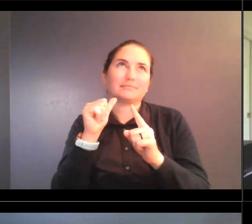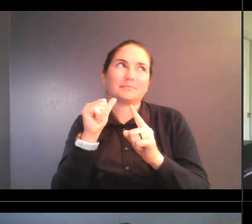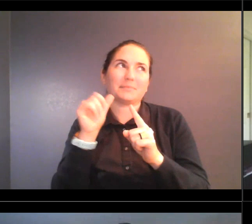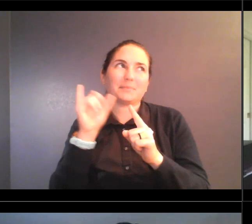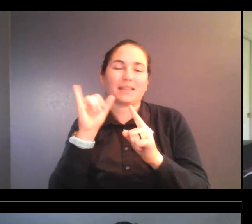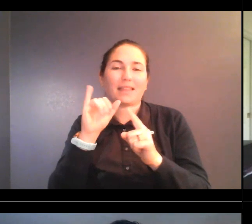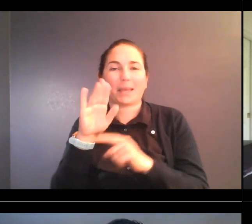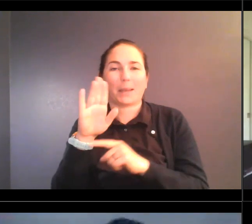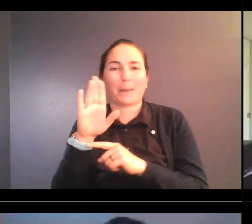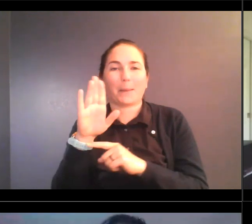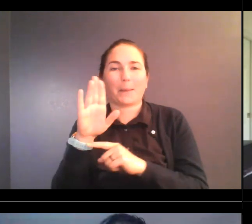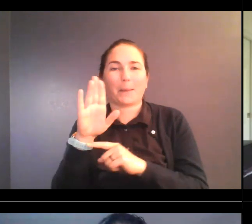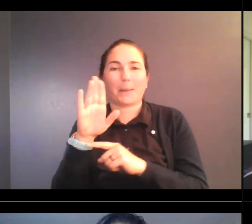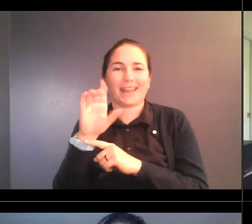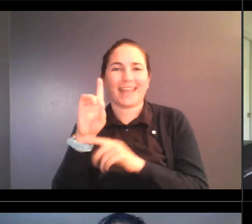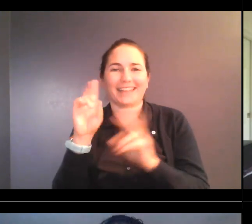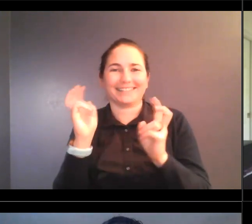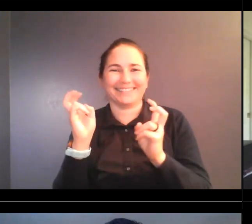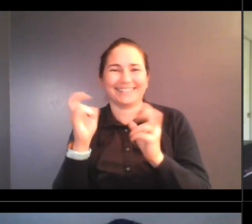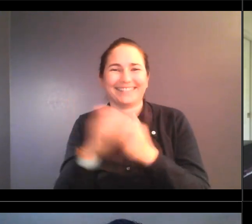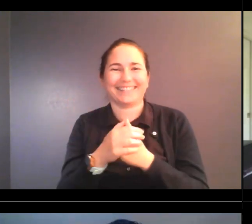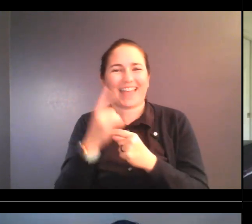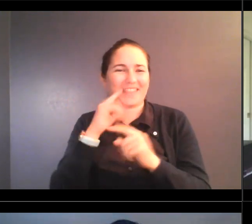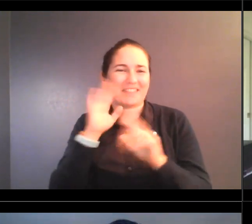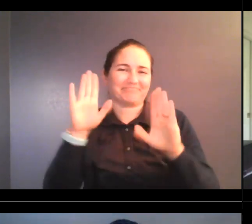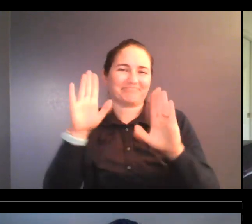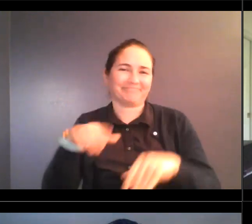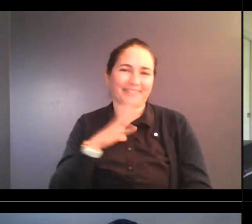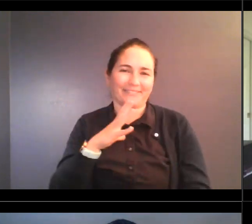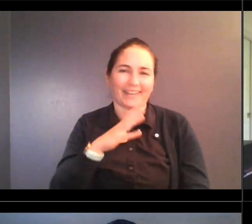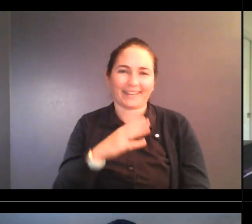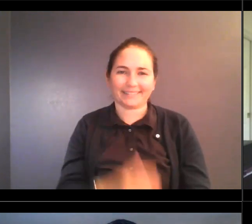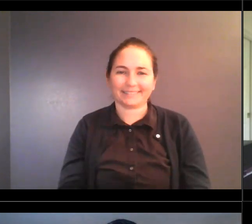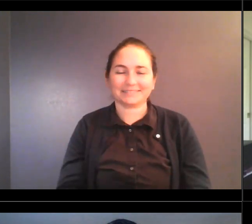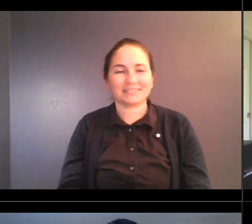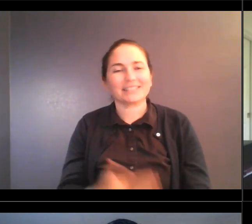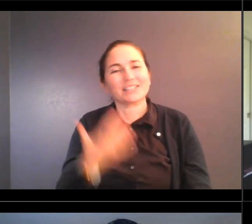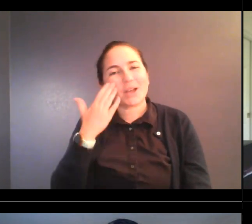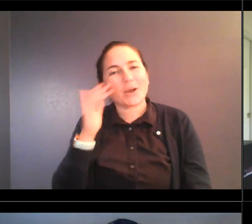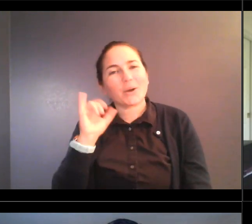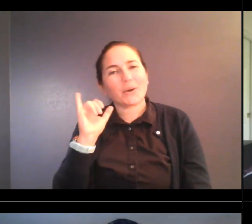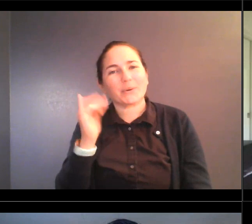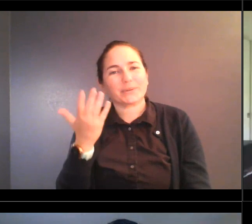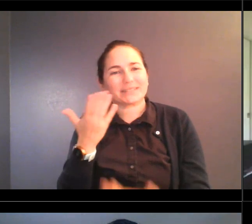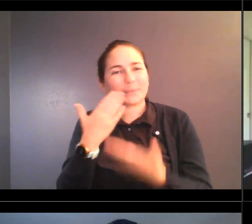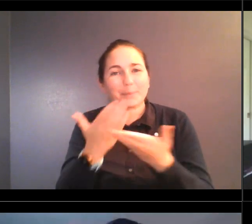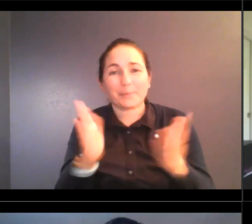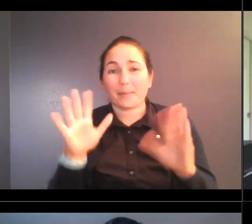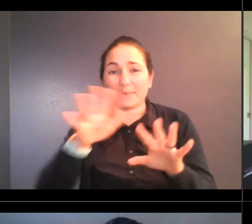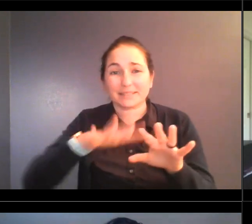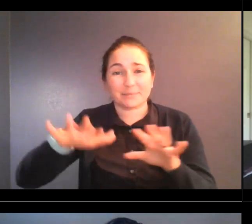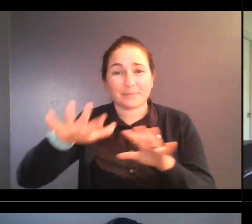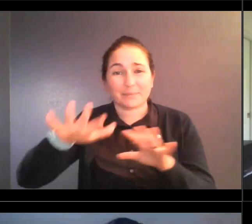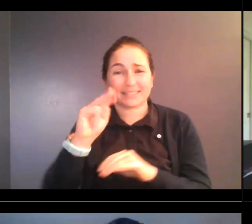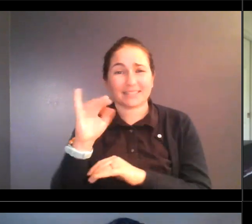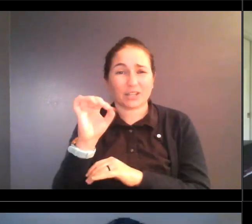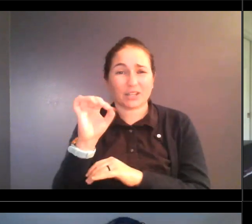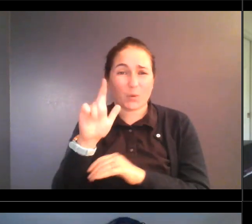butthead, I don't think you really have much to worry about. So just, you know, it's like public space, just as Nicole was saying,